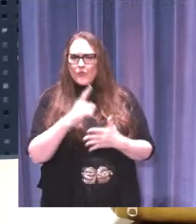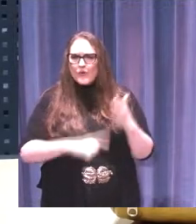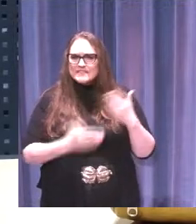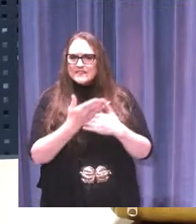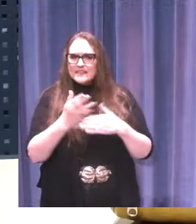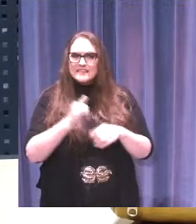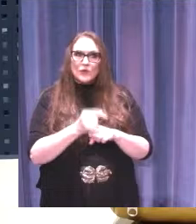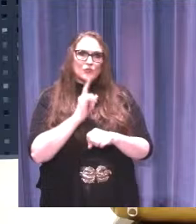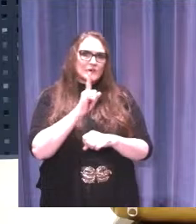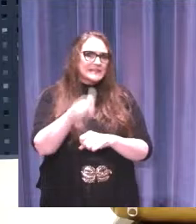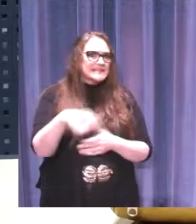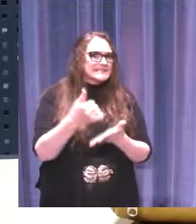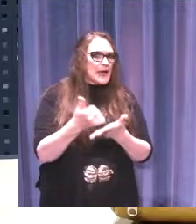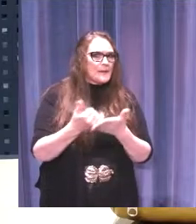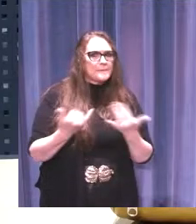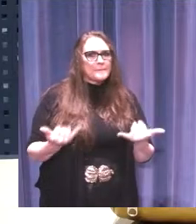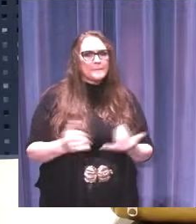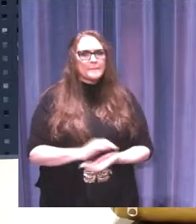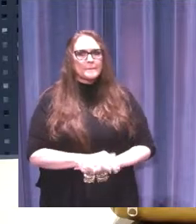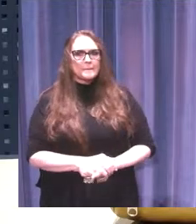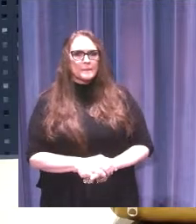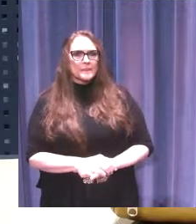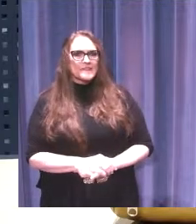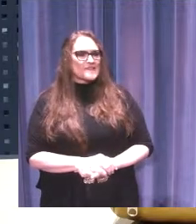that really needs help?